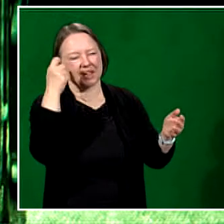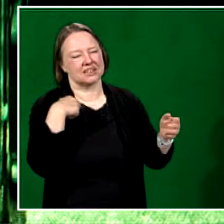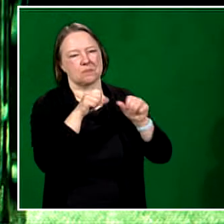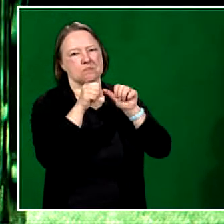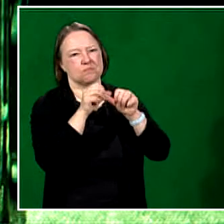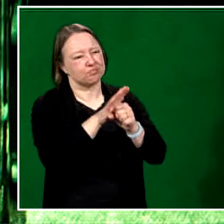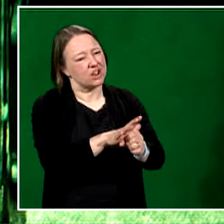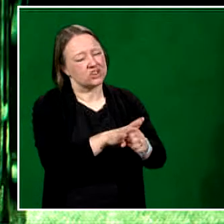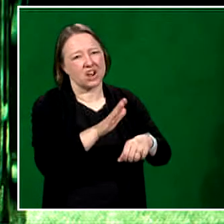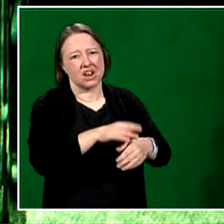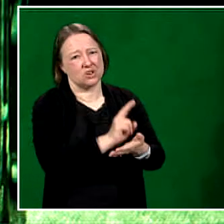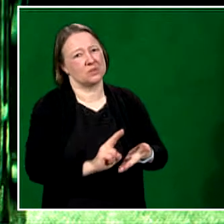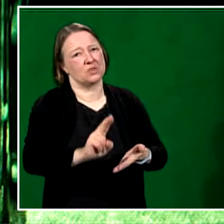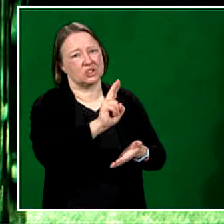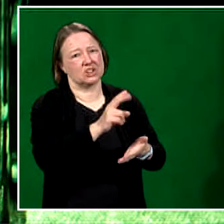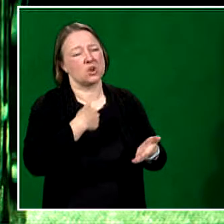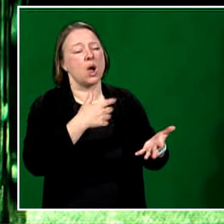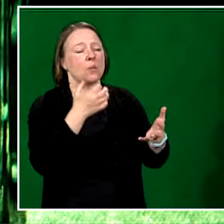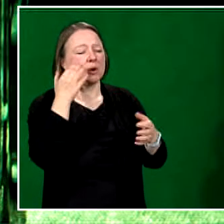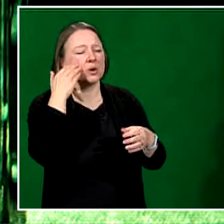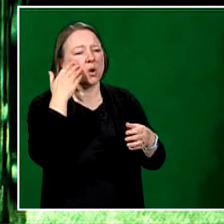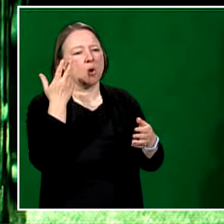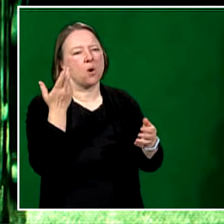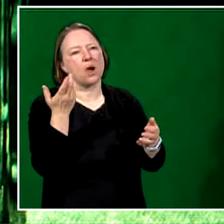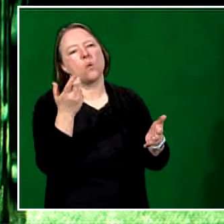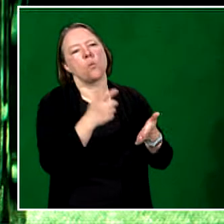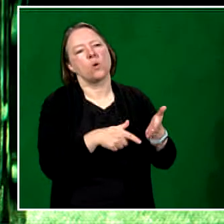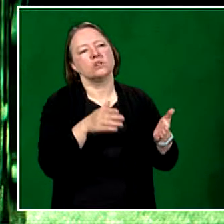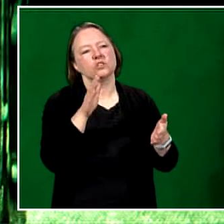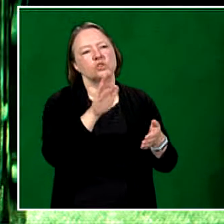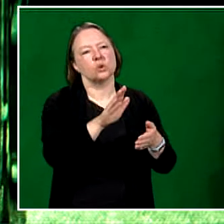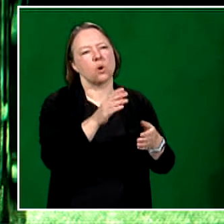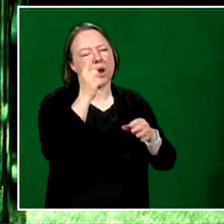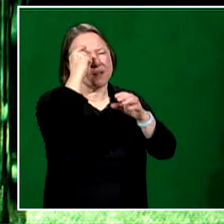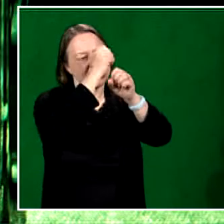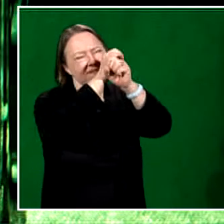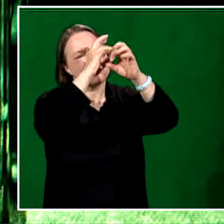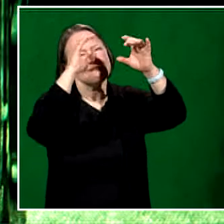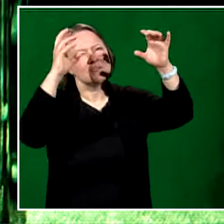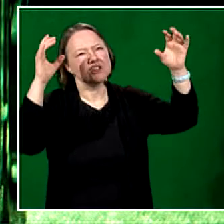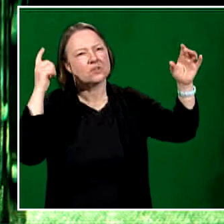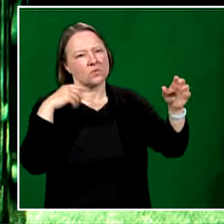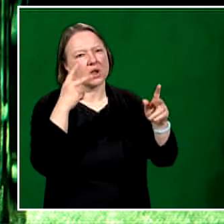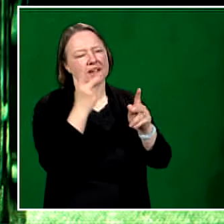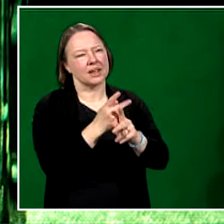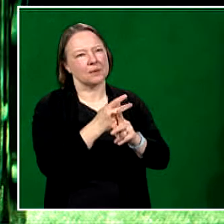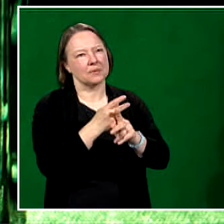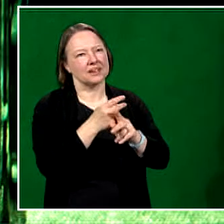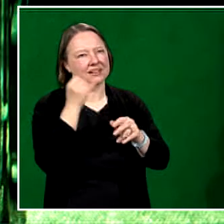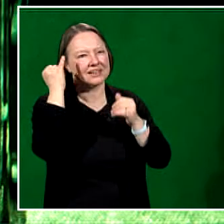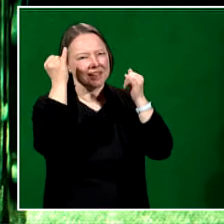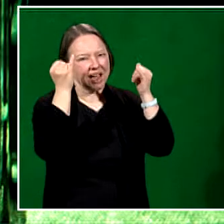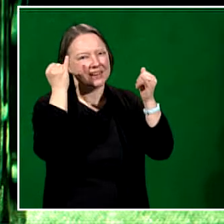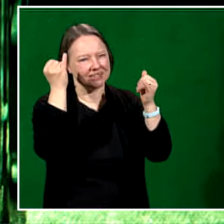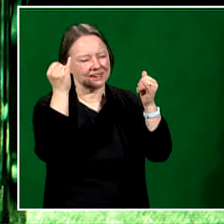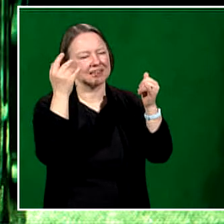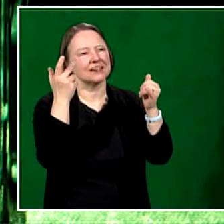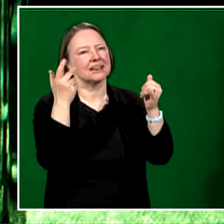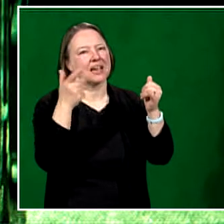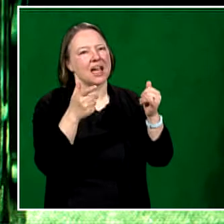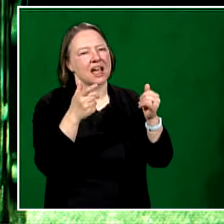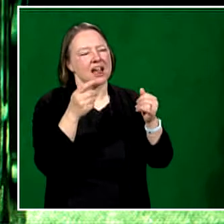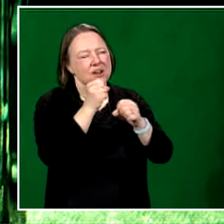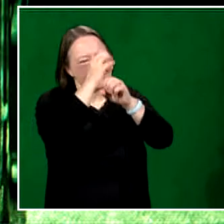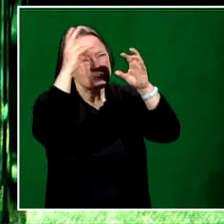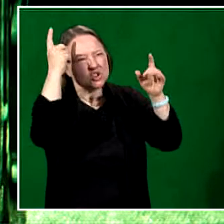on the universities. So I wanted to know, what's your vision for keeping this idea alive, and what does that vision